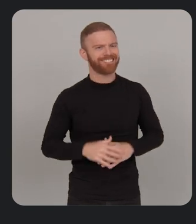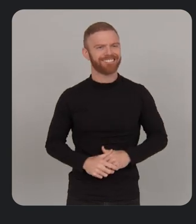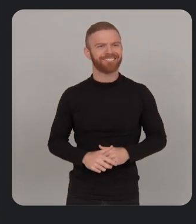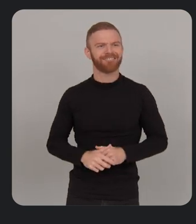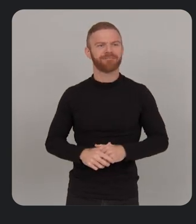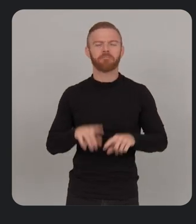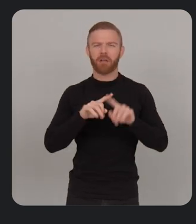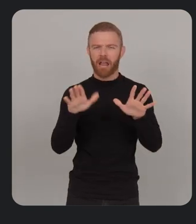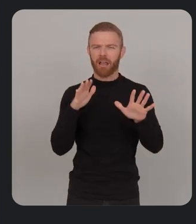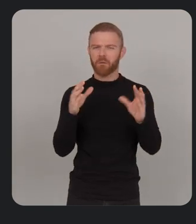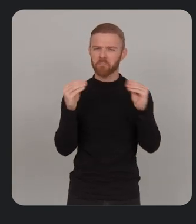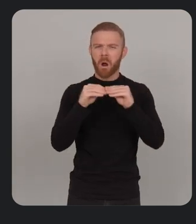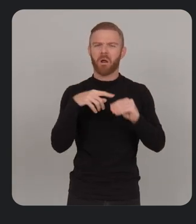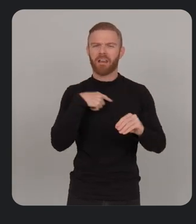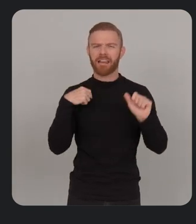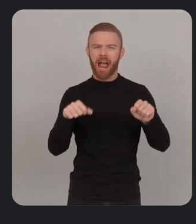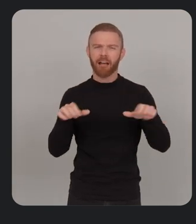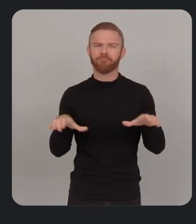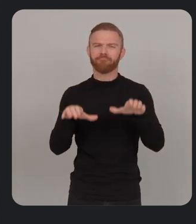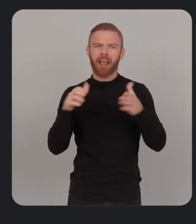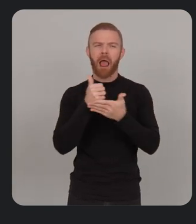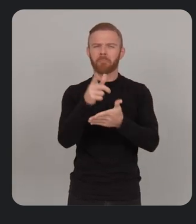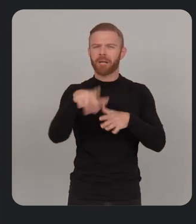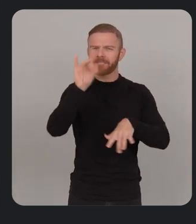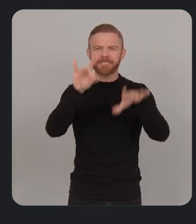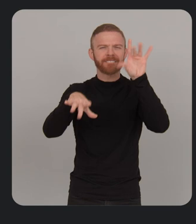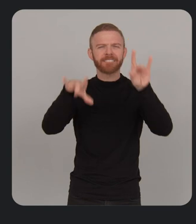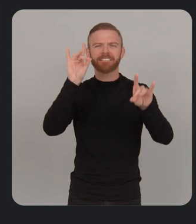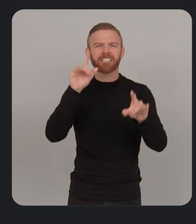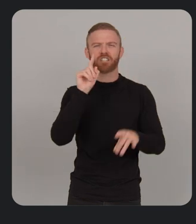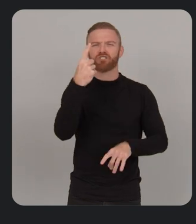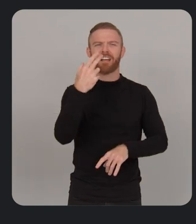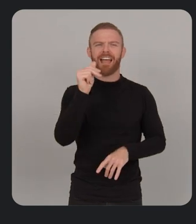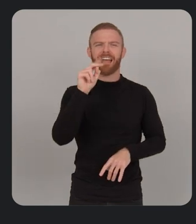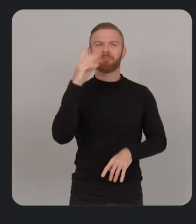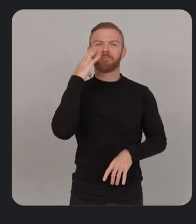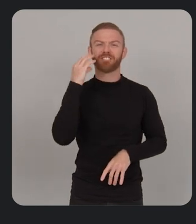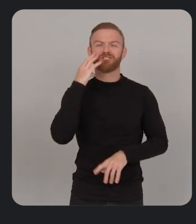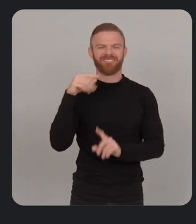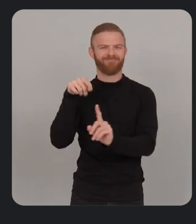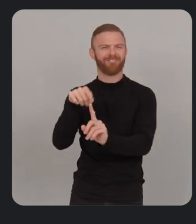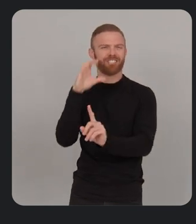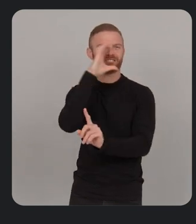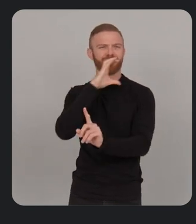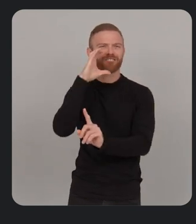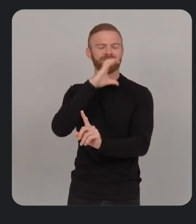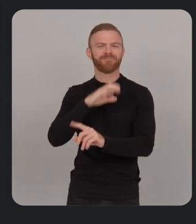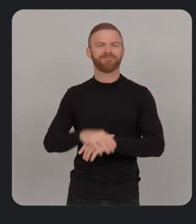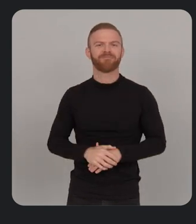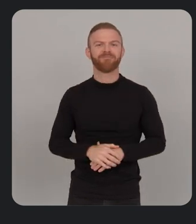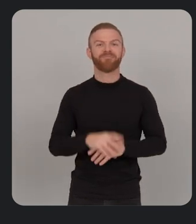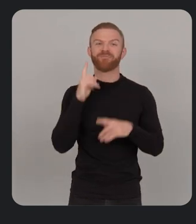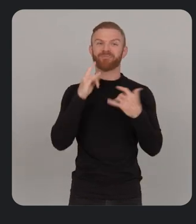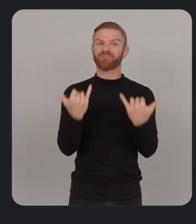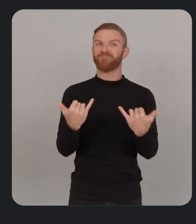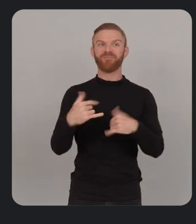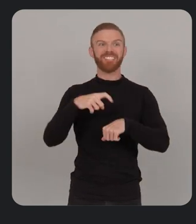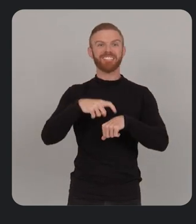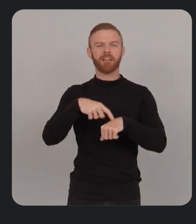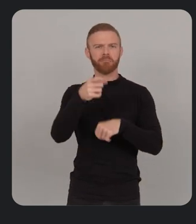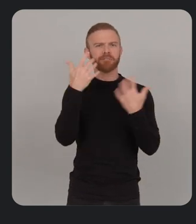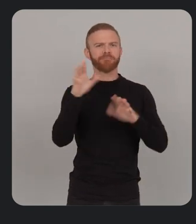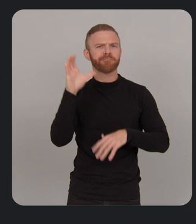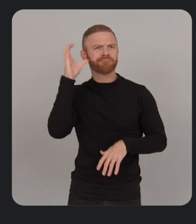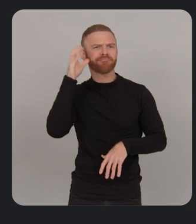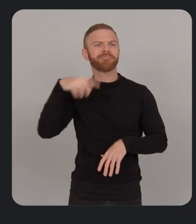you there's more we can do to help you find first-hand experiences in search for times like these you've